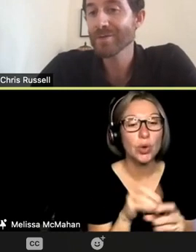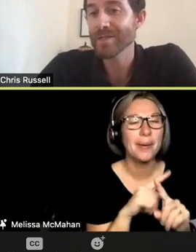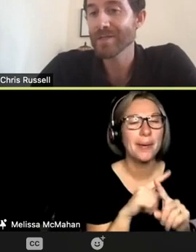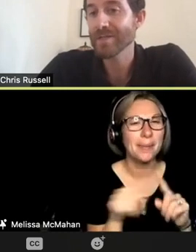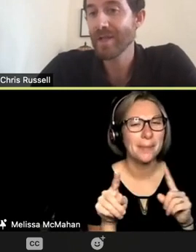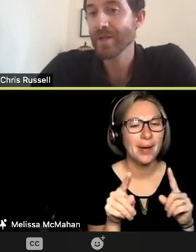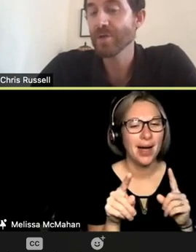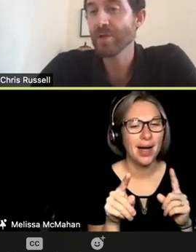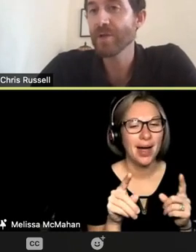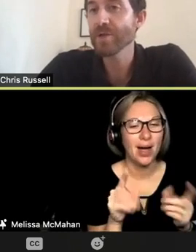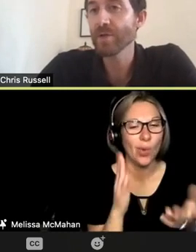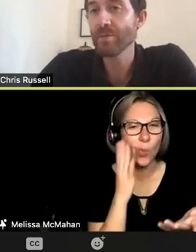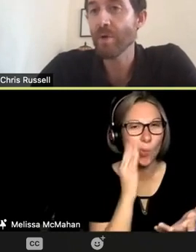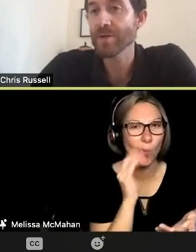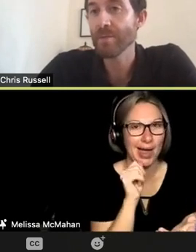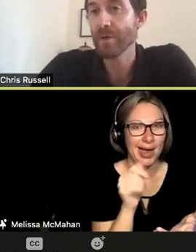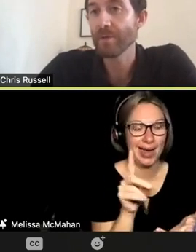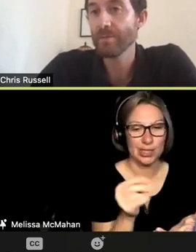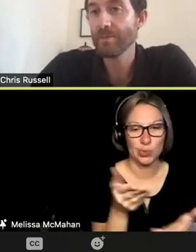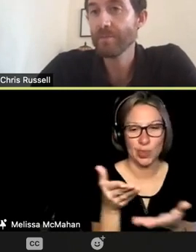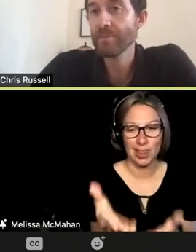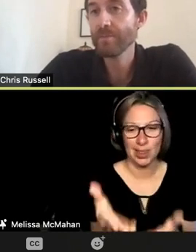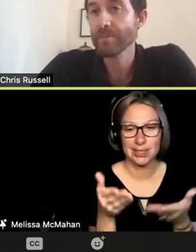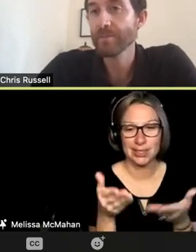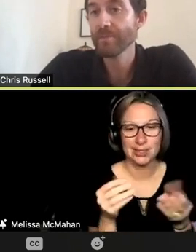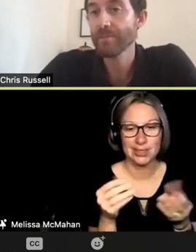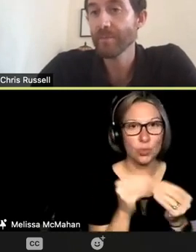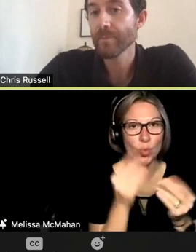not just do this? This is actually visually more simple.